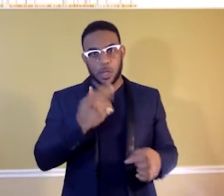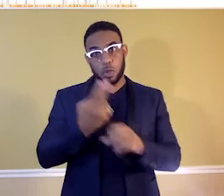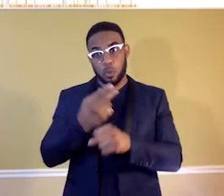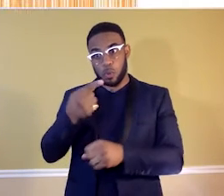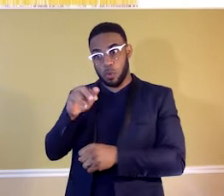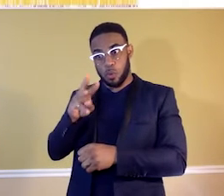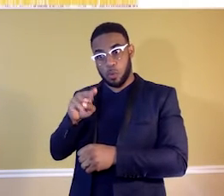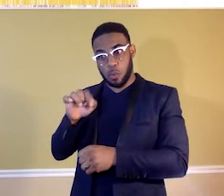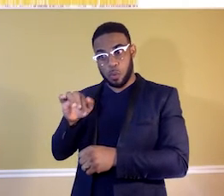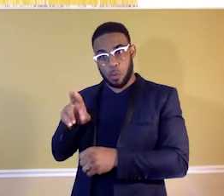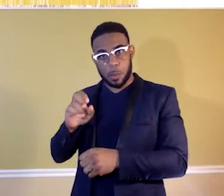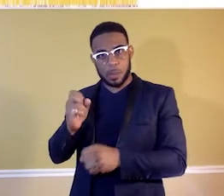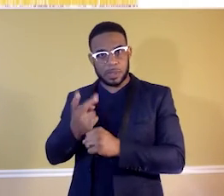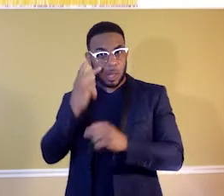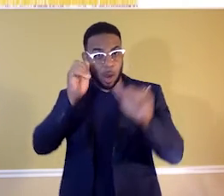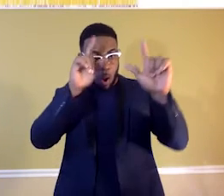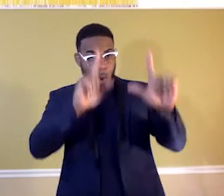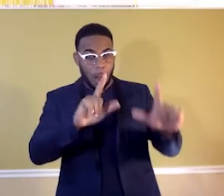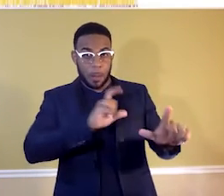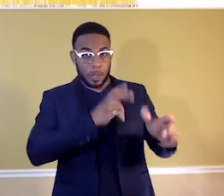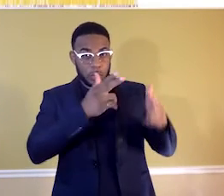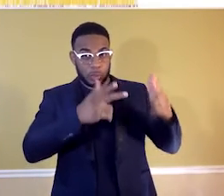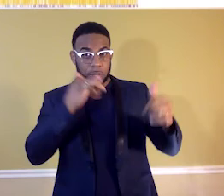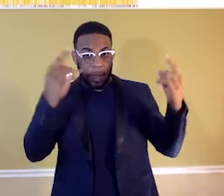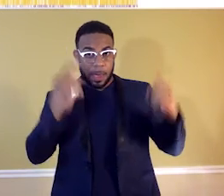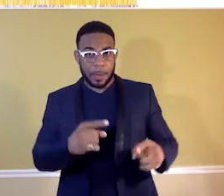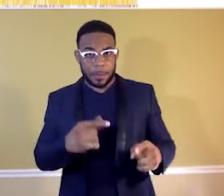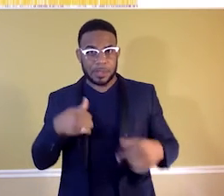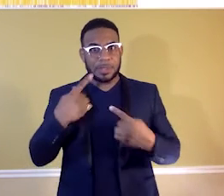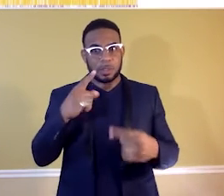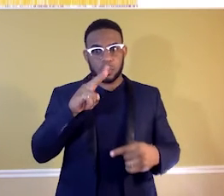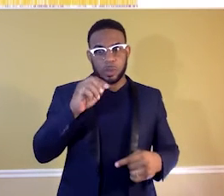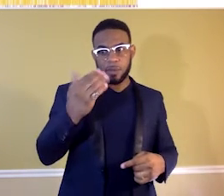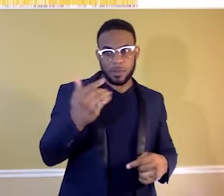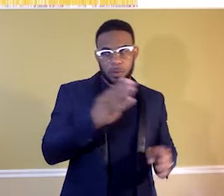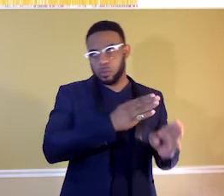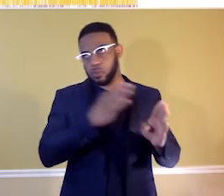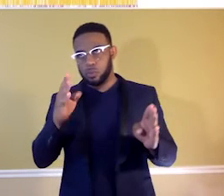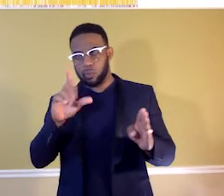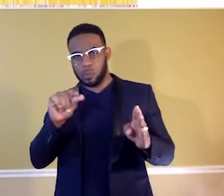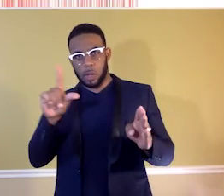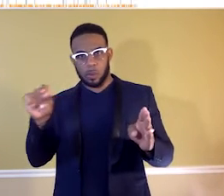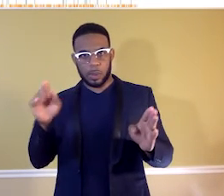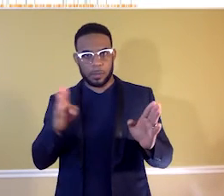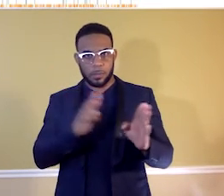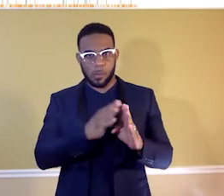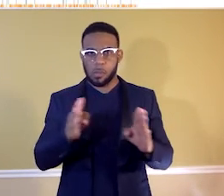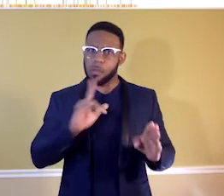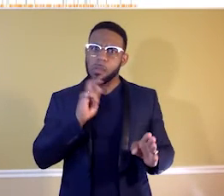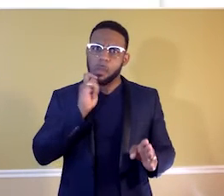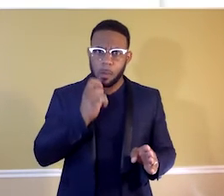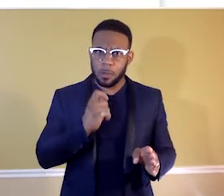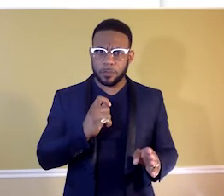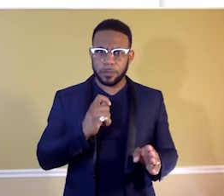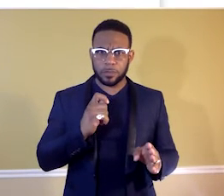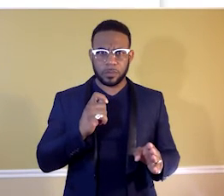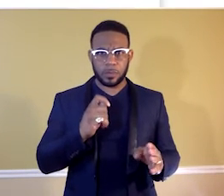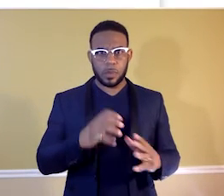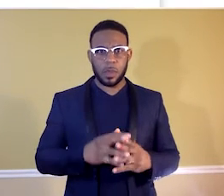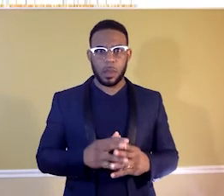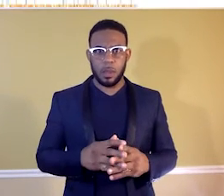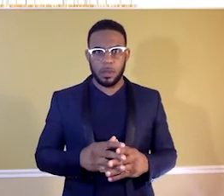can kind of see like, here are all the police shootings that happened since 2015 to 2020. And it's pretty cool that you can kind of